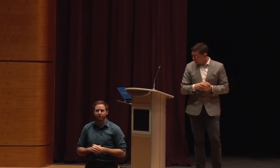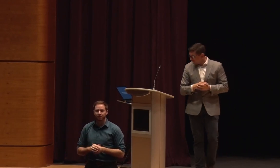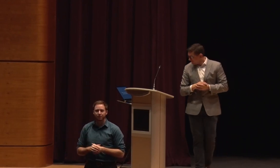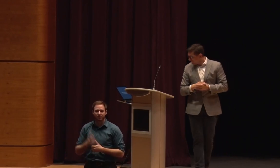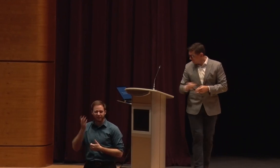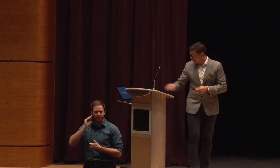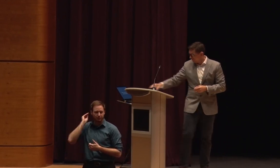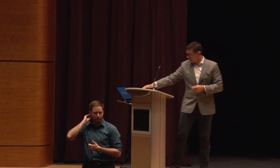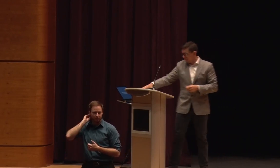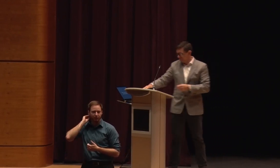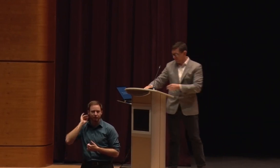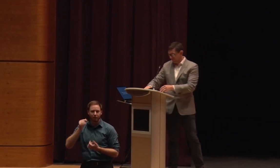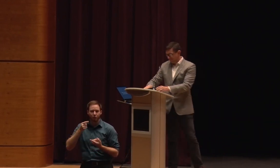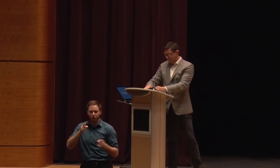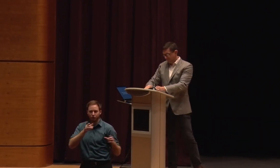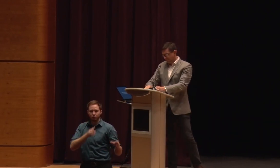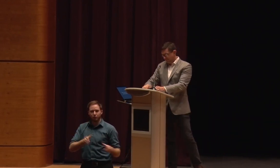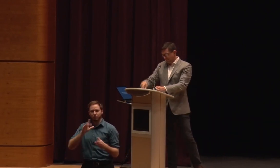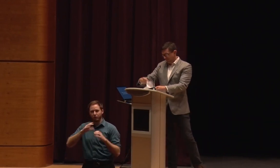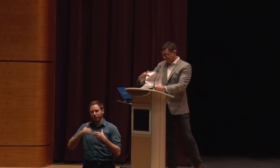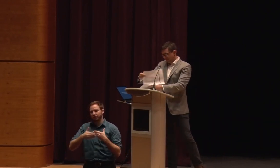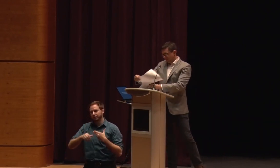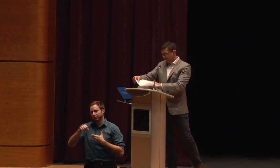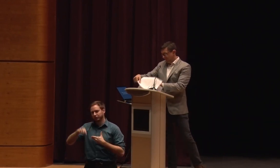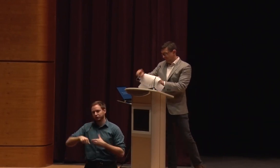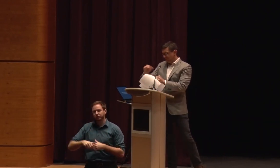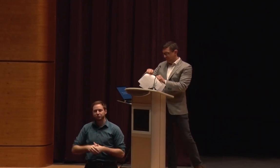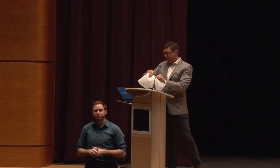keep in the back of your minds while you prepare for your classes.